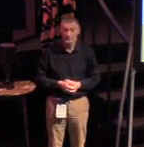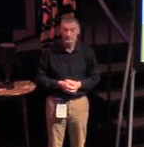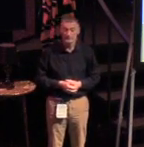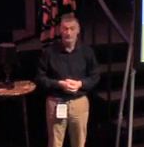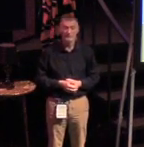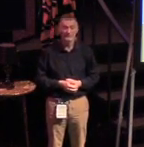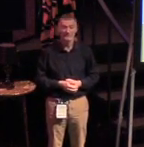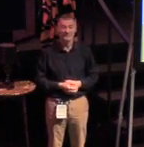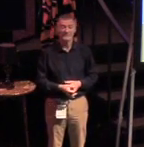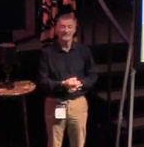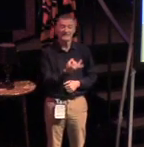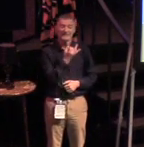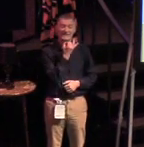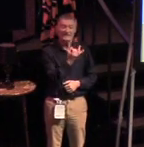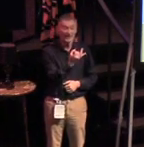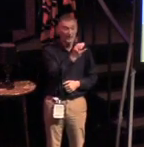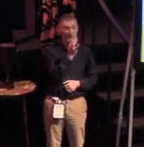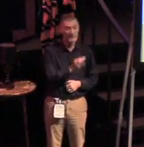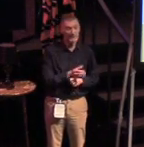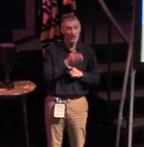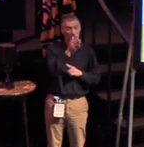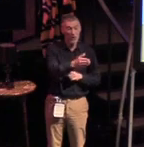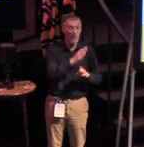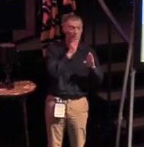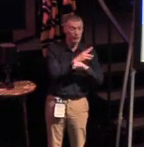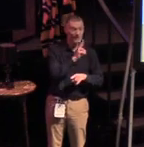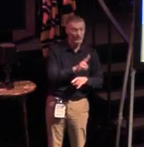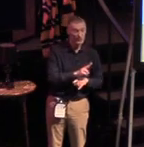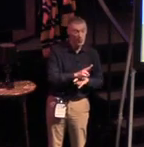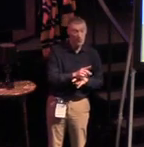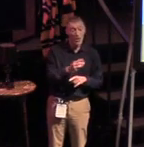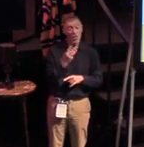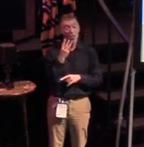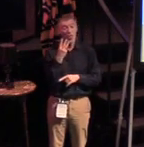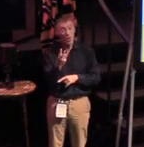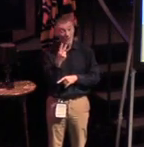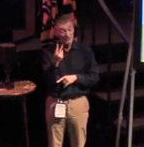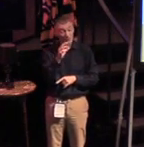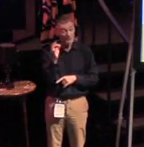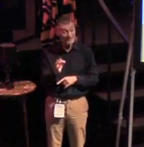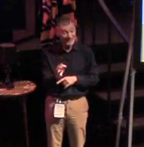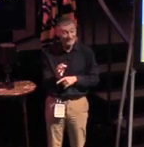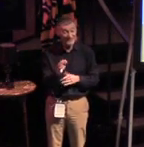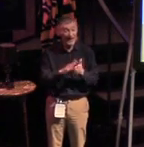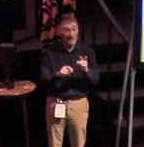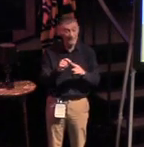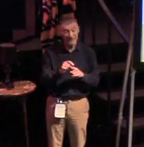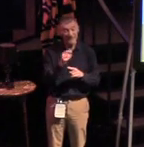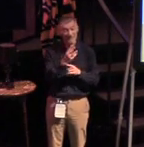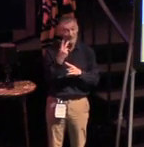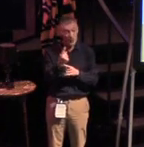into private school they make up 32% of our empty 51% of our